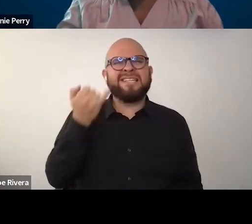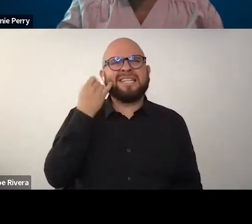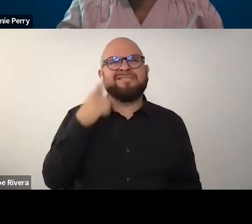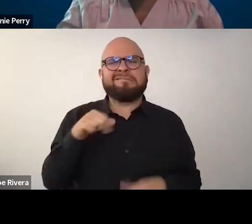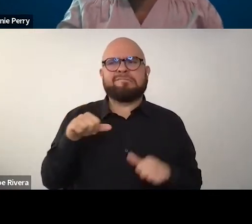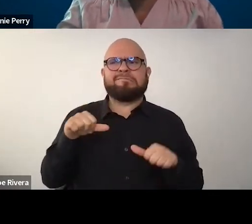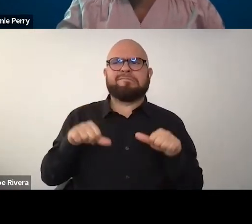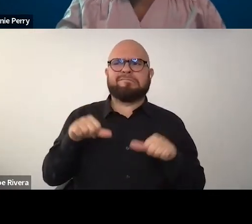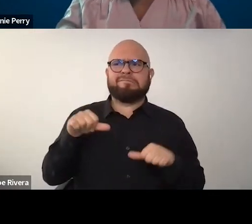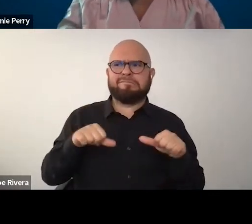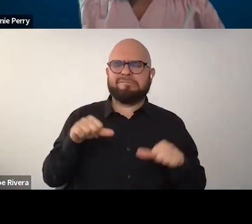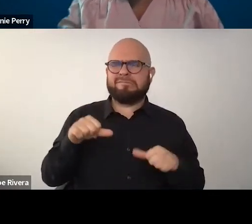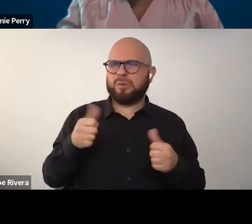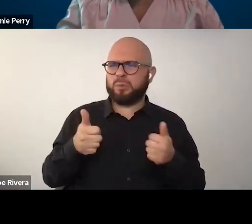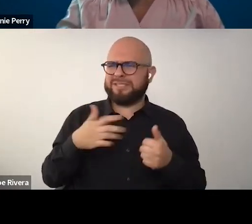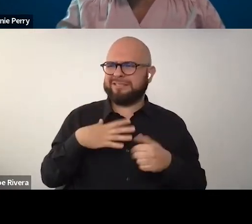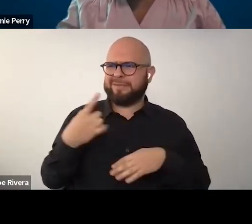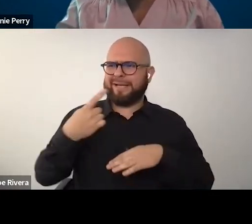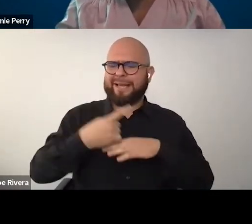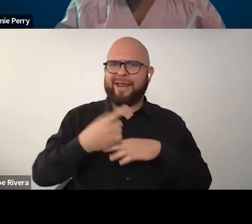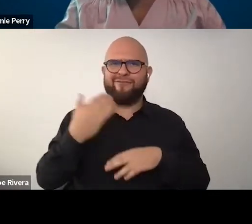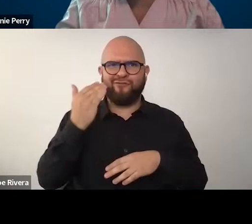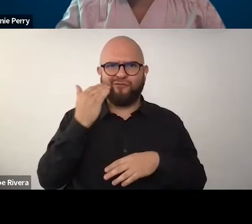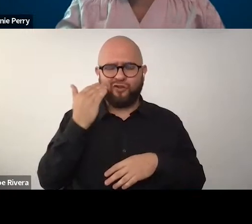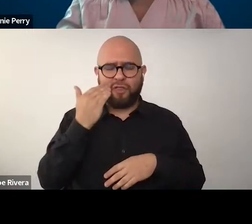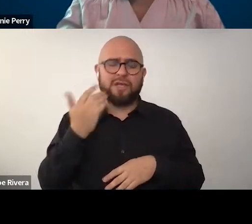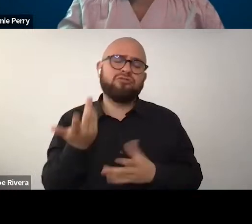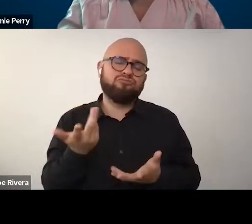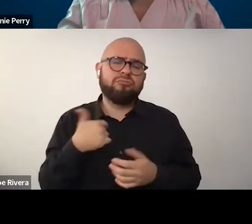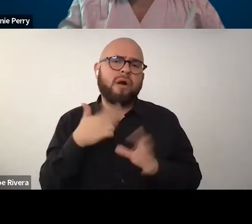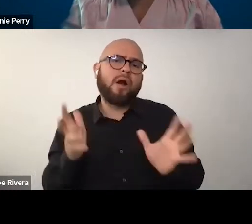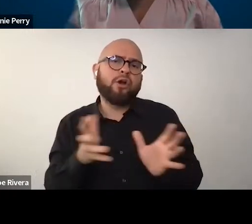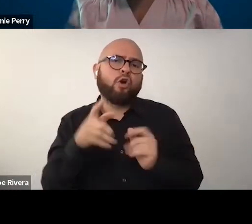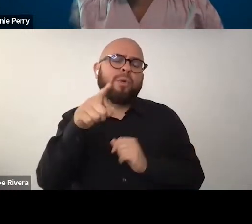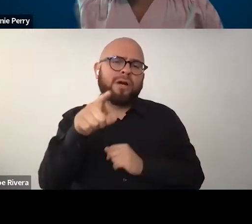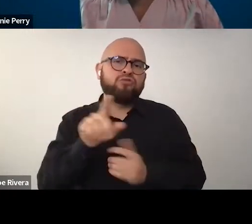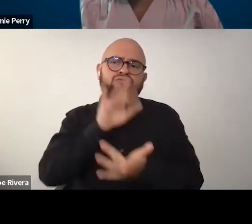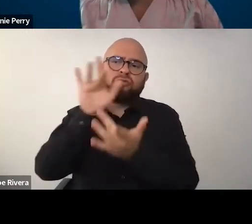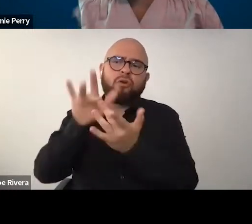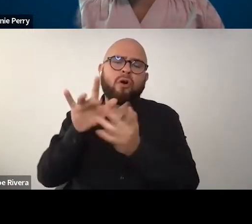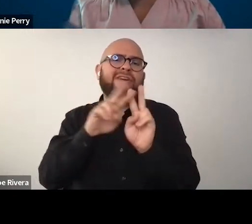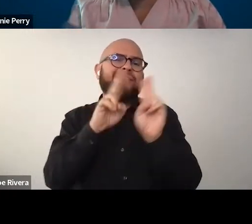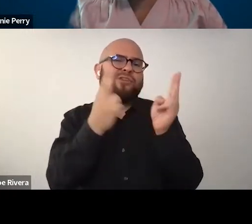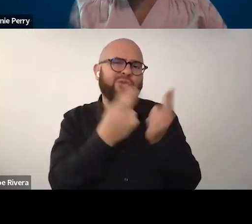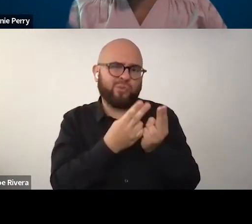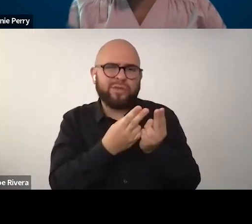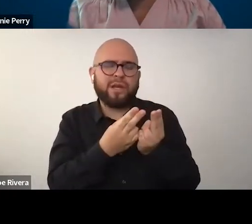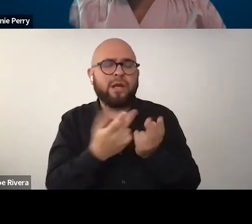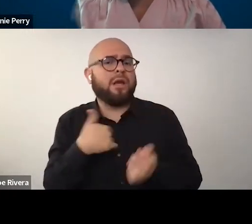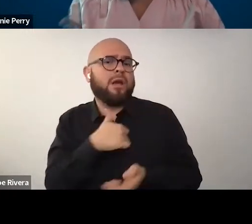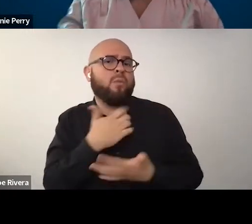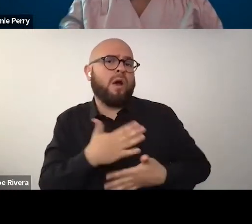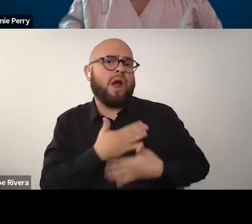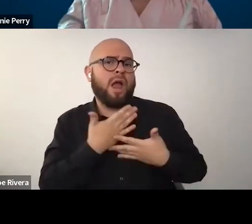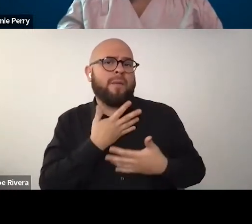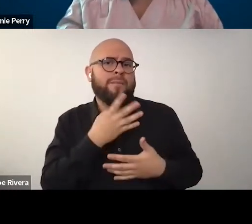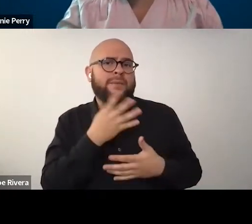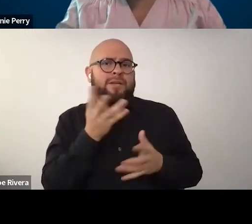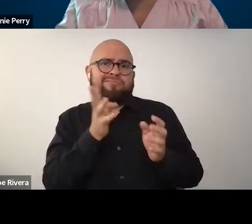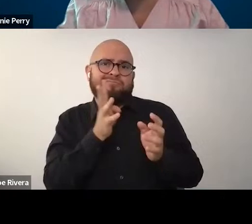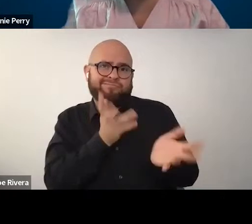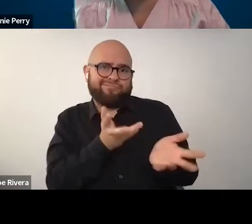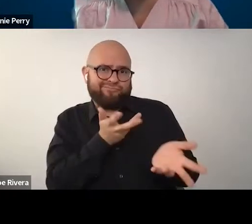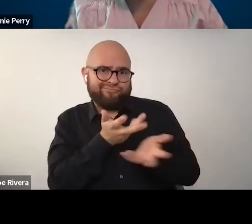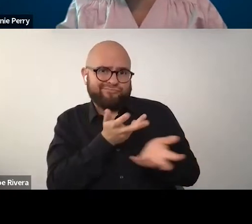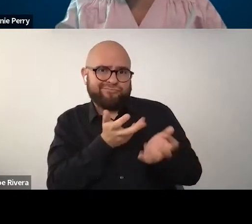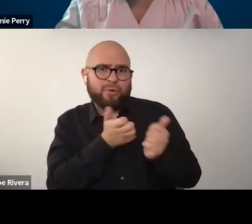the date of knowledge, I would certainly encourage you to contact the union. We're happy to speak with you and give you some